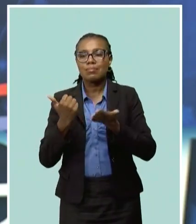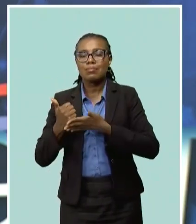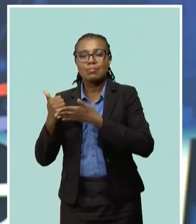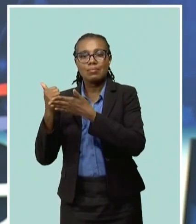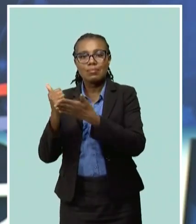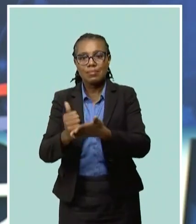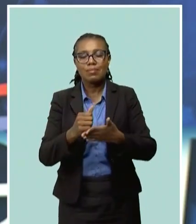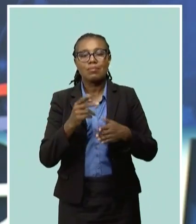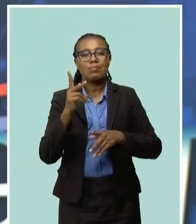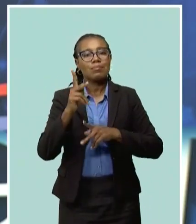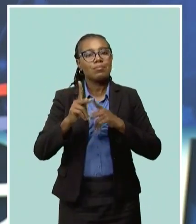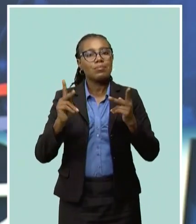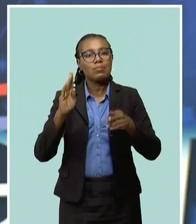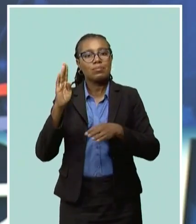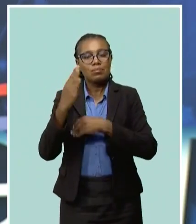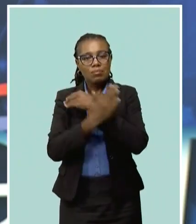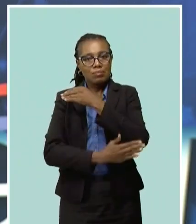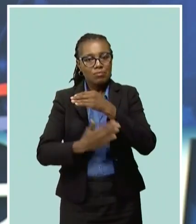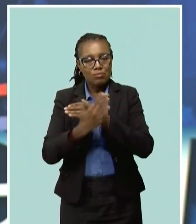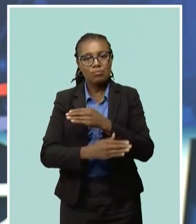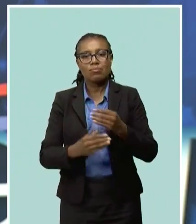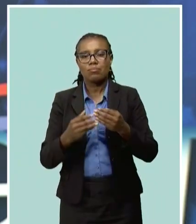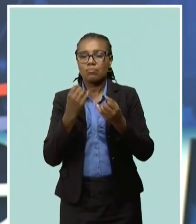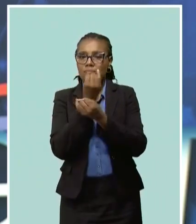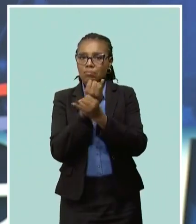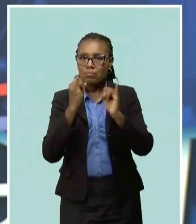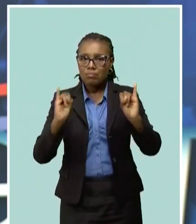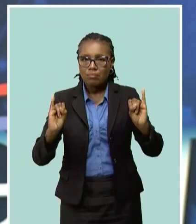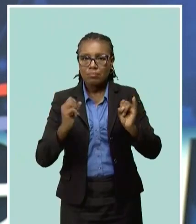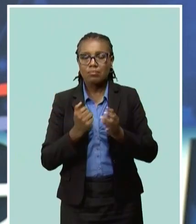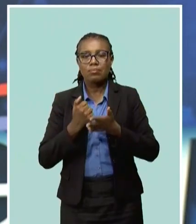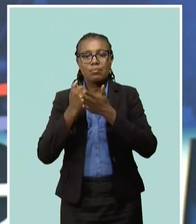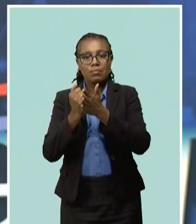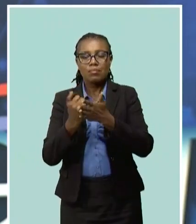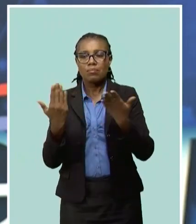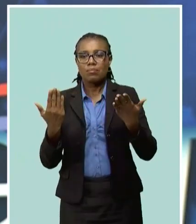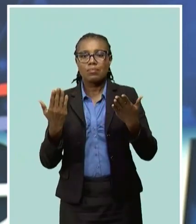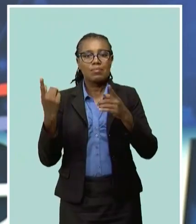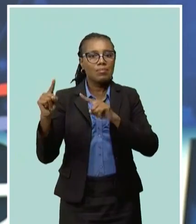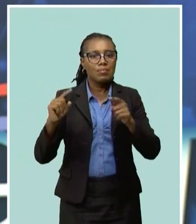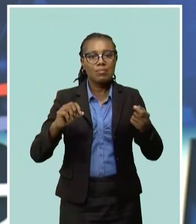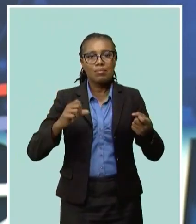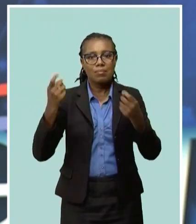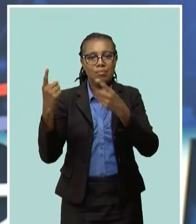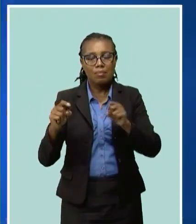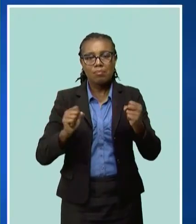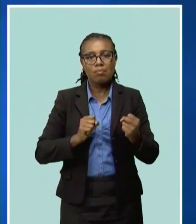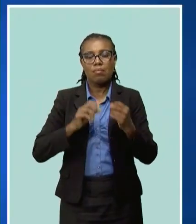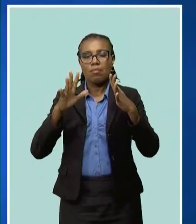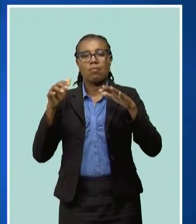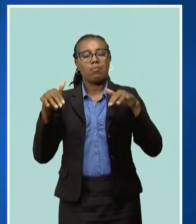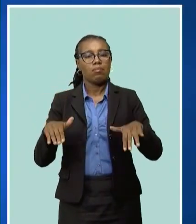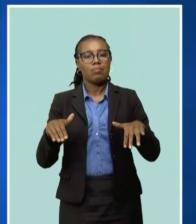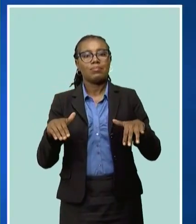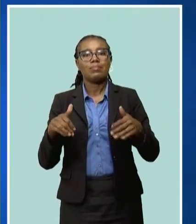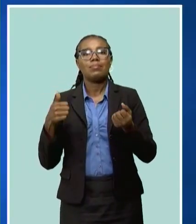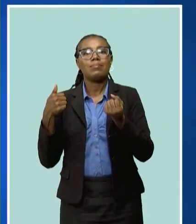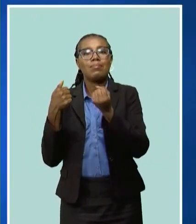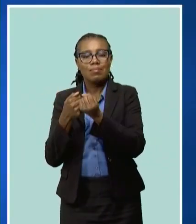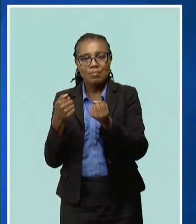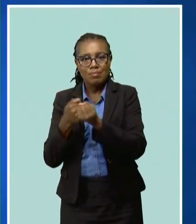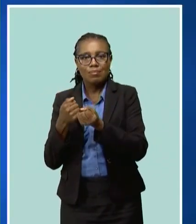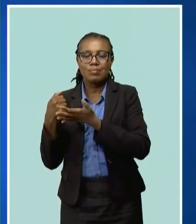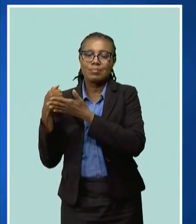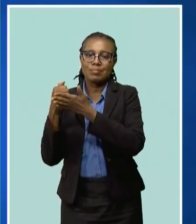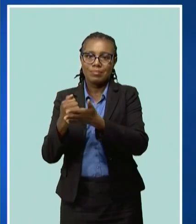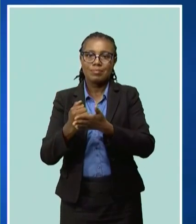greater independence as well as helping them to recover from shocks. The USAID Energy Sector Reform